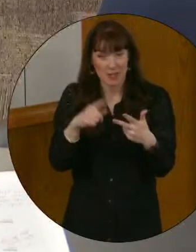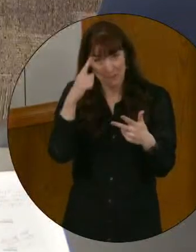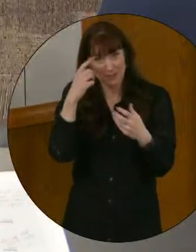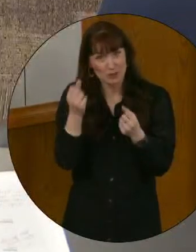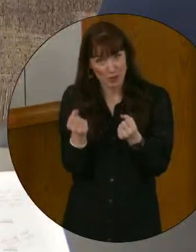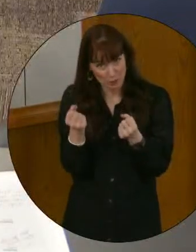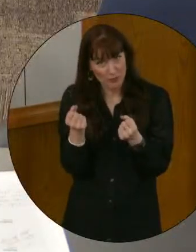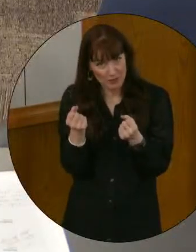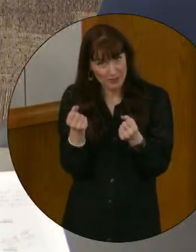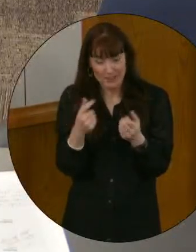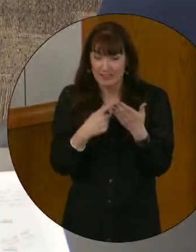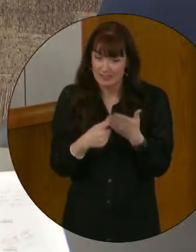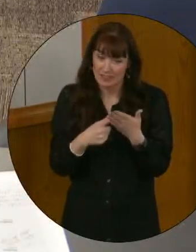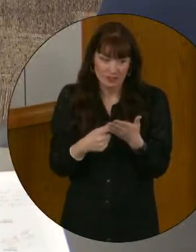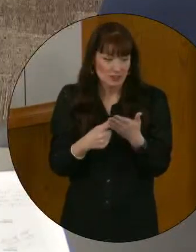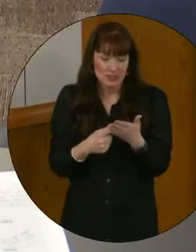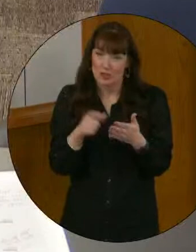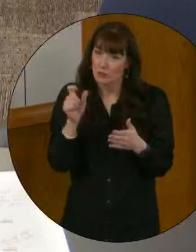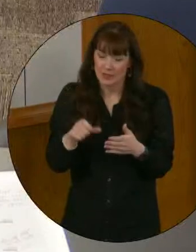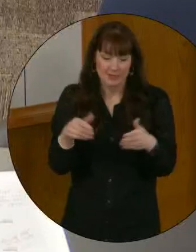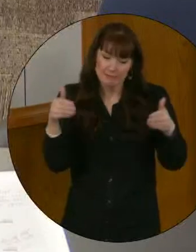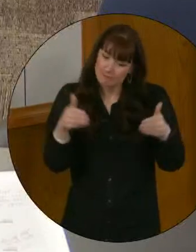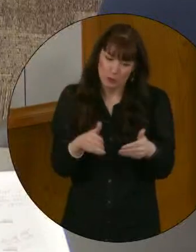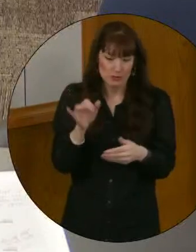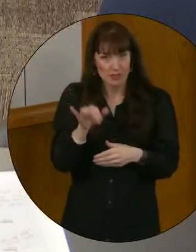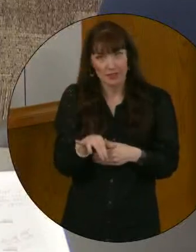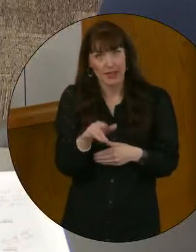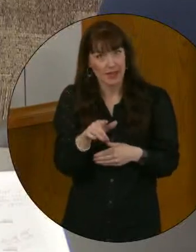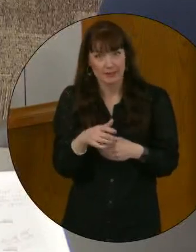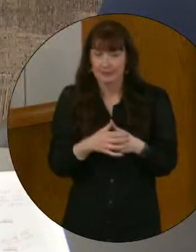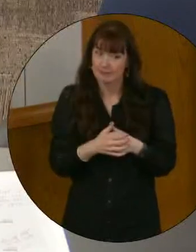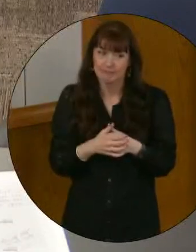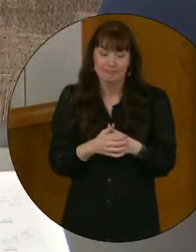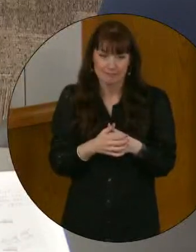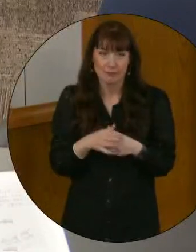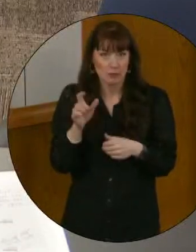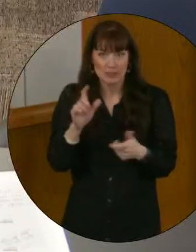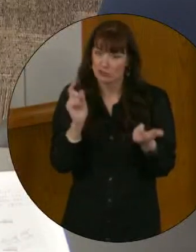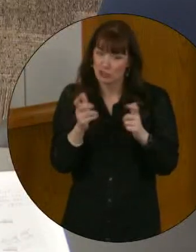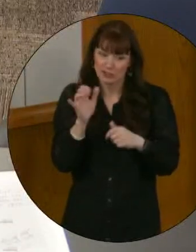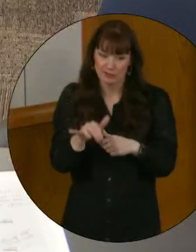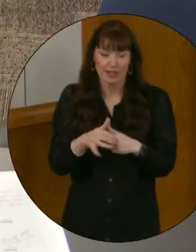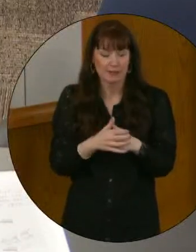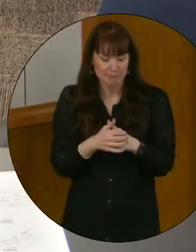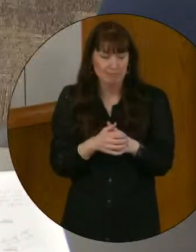about us really making sure we double down on some of that.